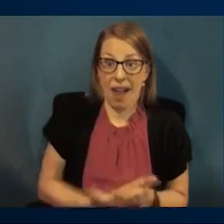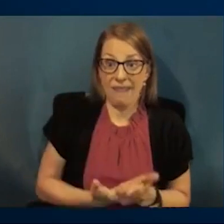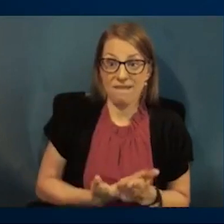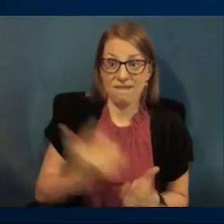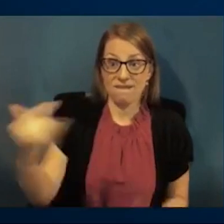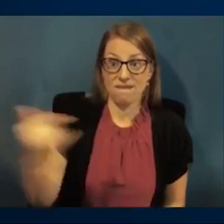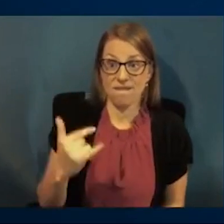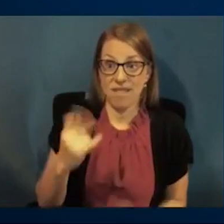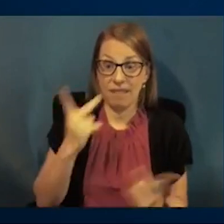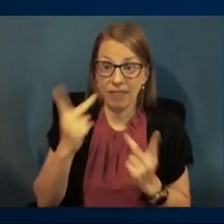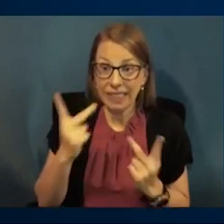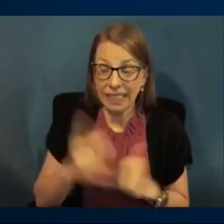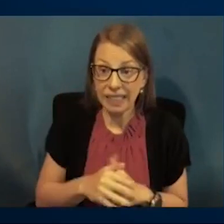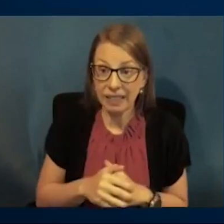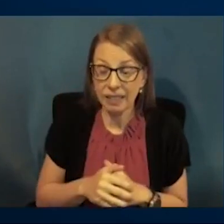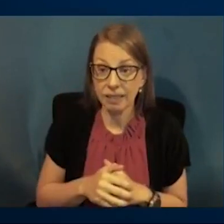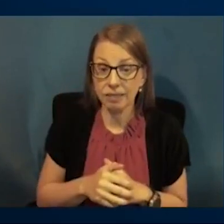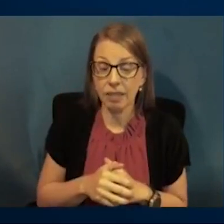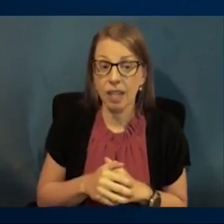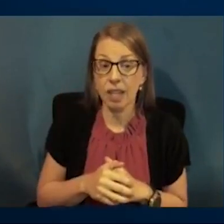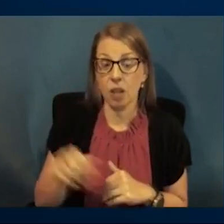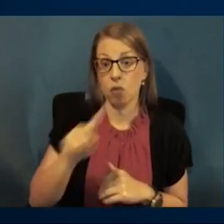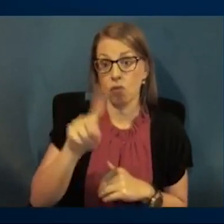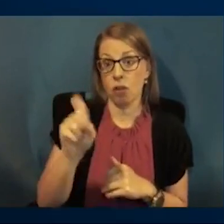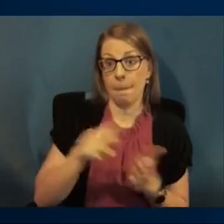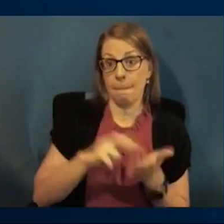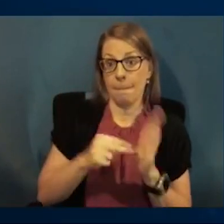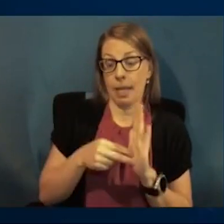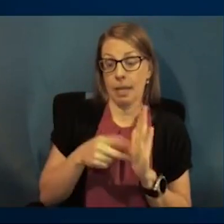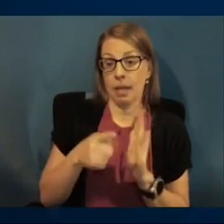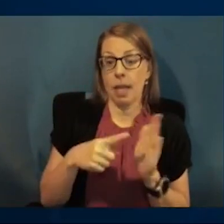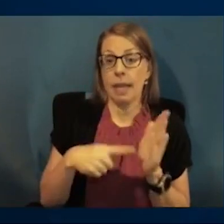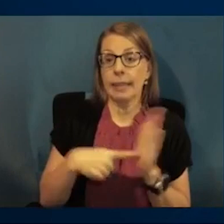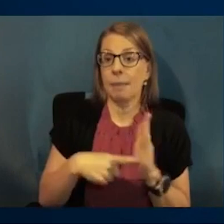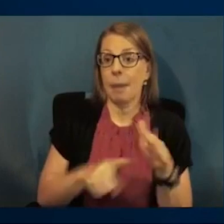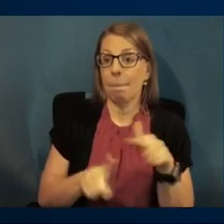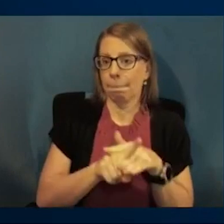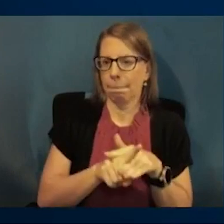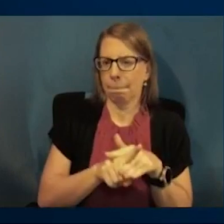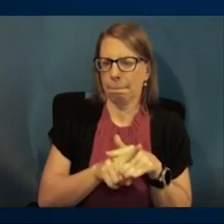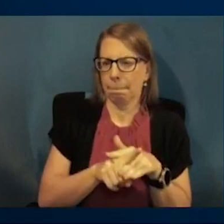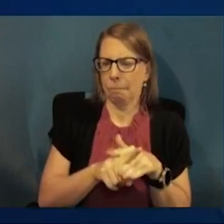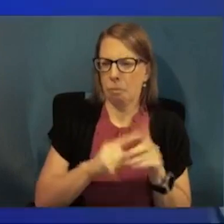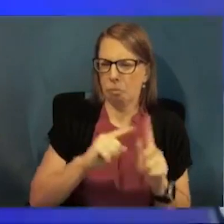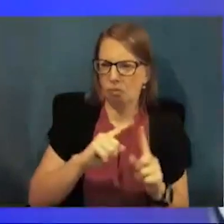that this question means that person, that was a symptom that they had. I don't know how long ago it was.